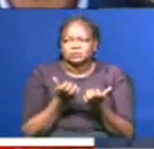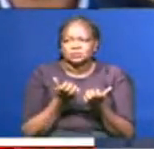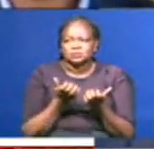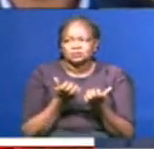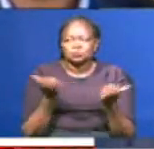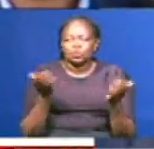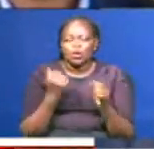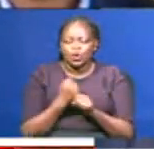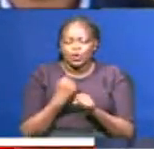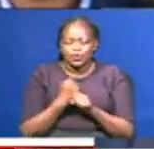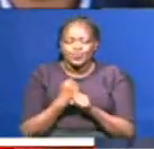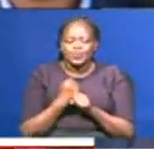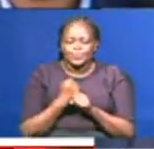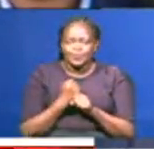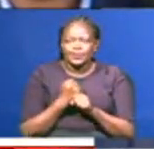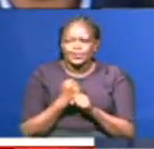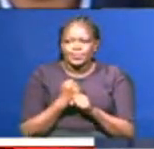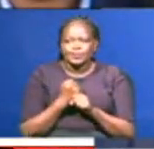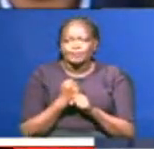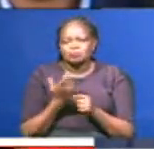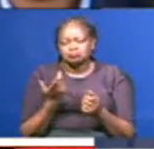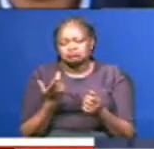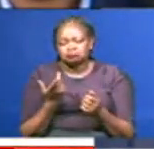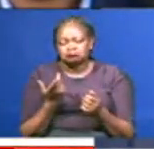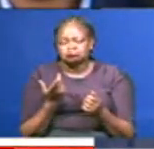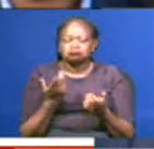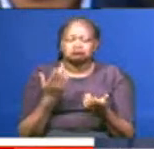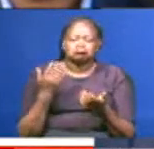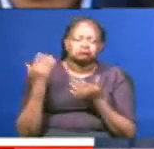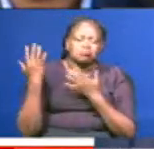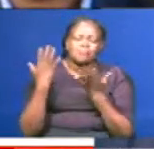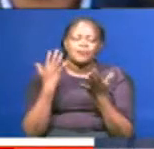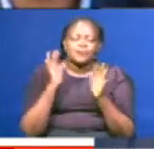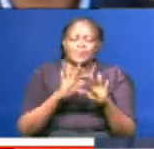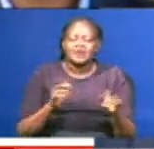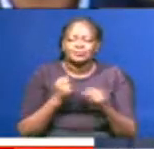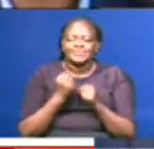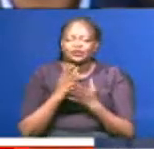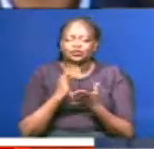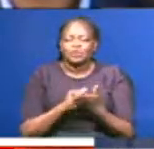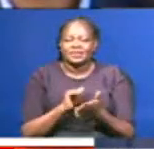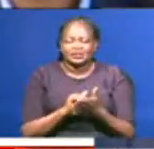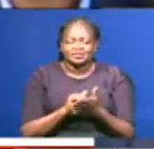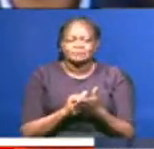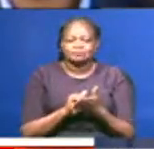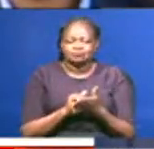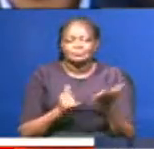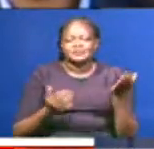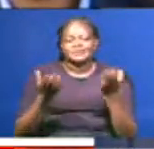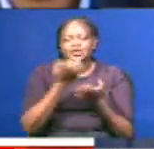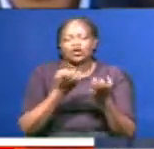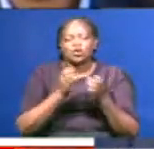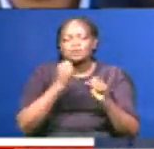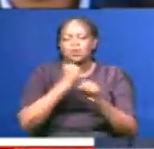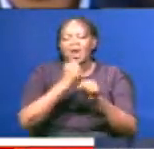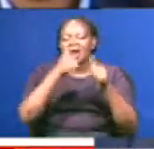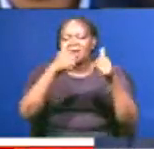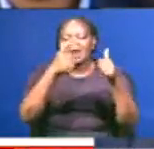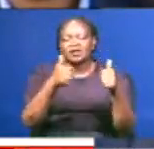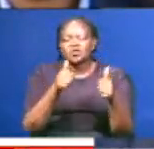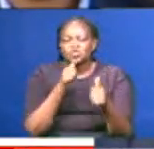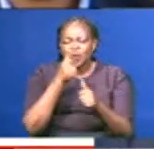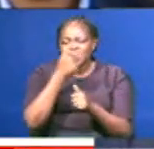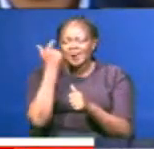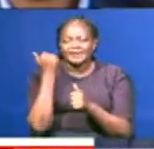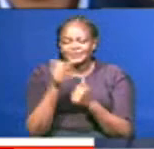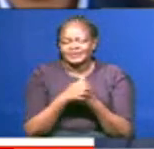on export or import market rather, to ensure that the economy is performing, not because petroleum is